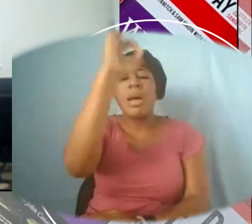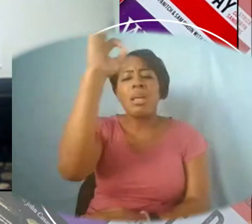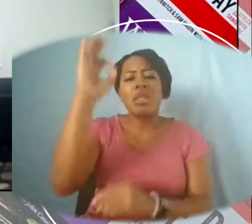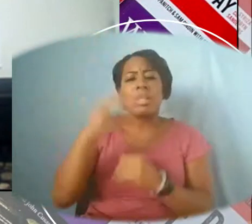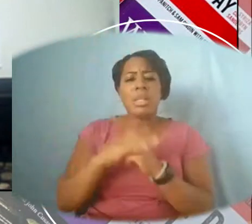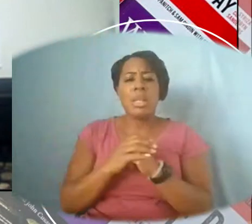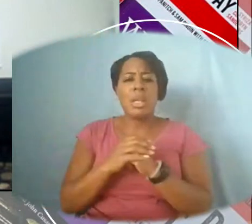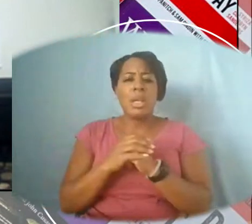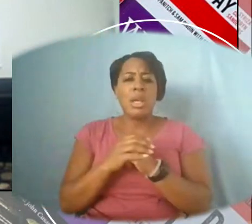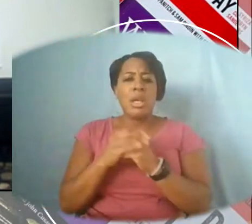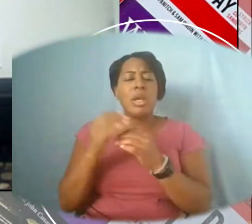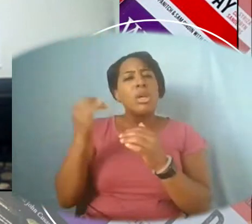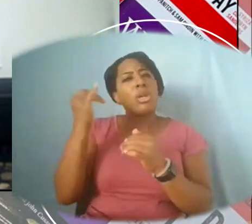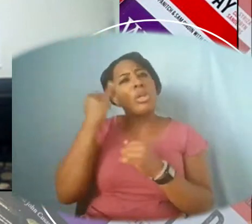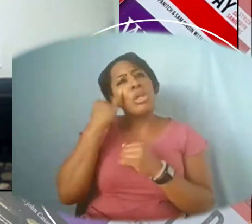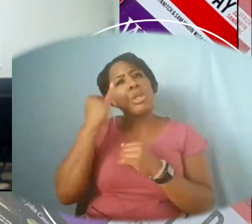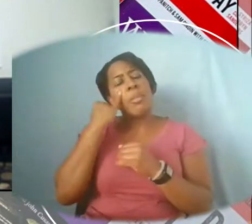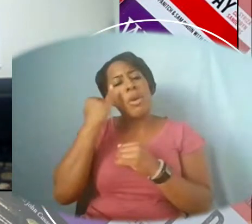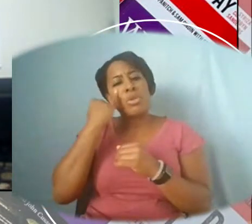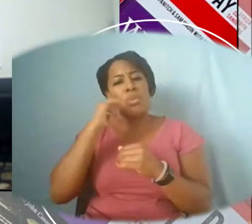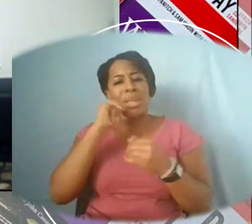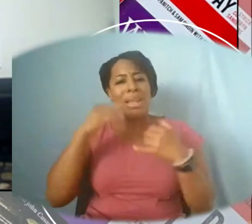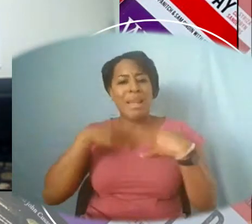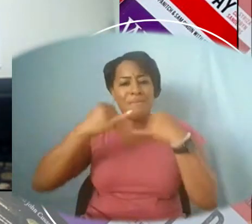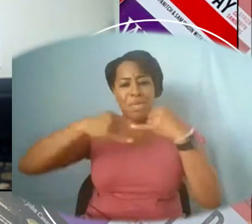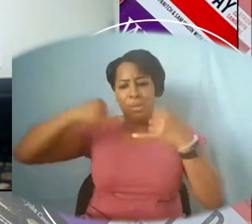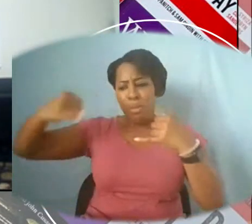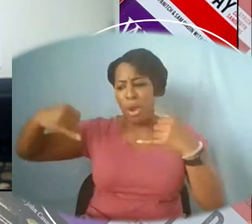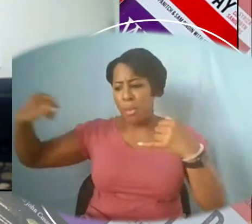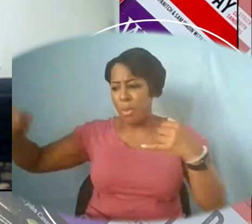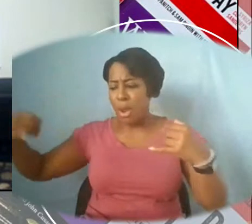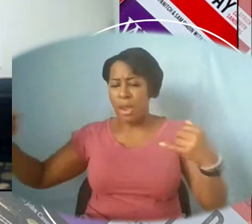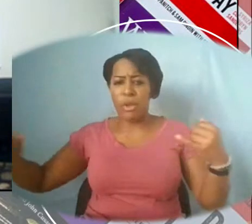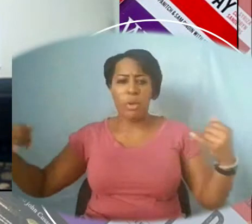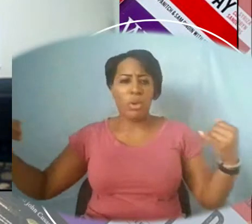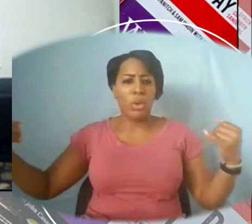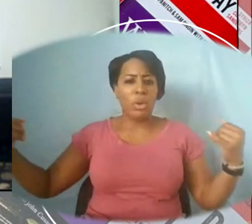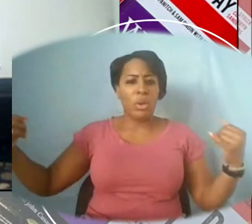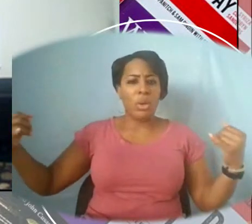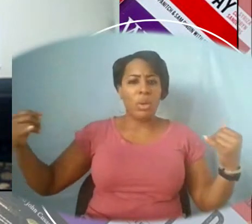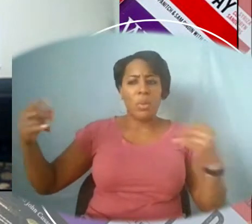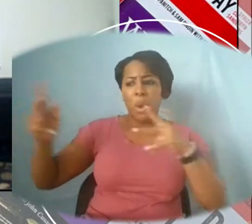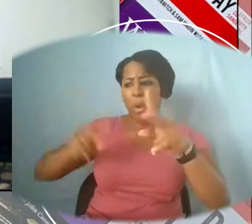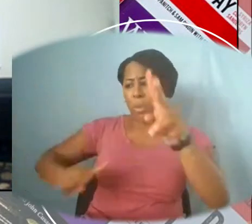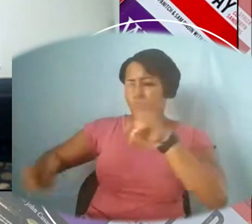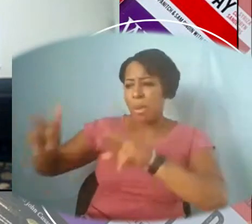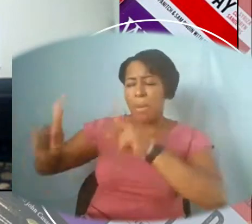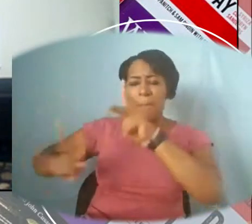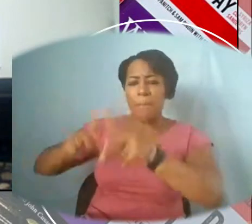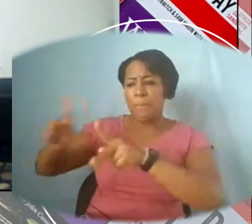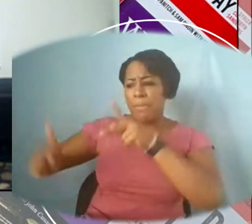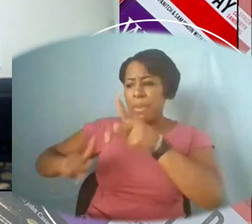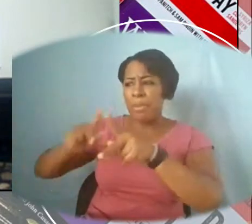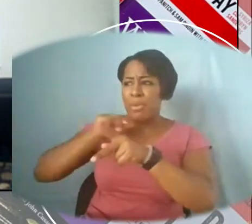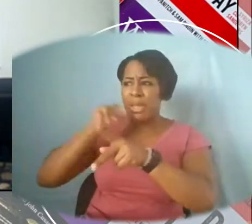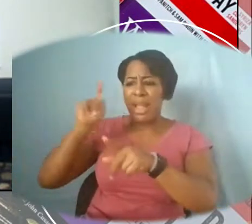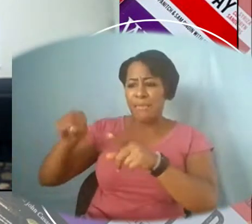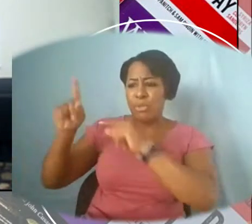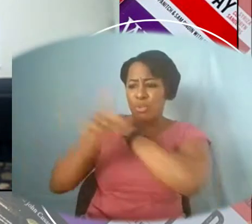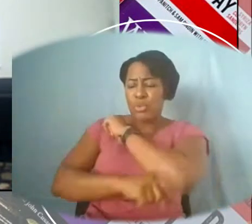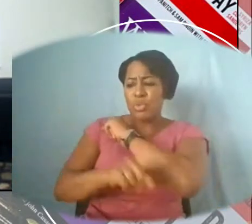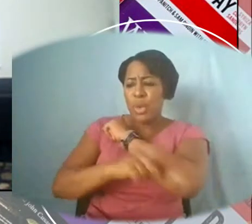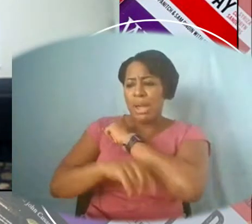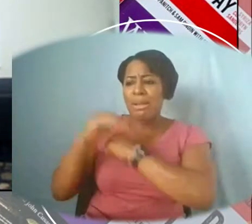barbed wire, where overseers weren't in charge of correcting liars, using torture and solitude with